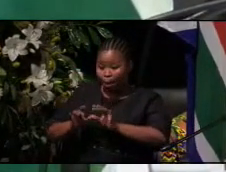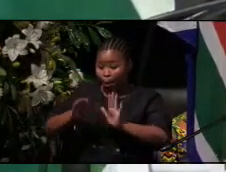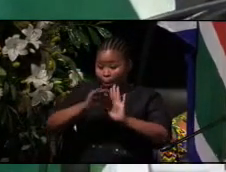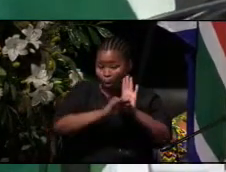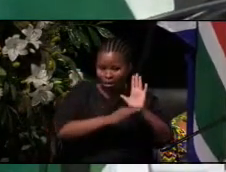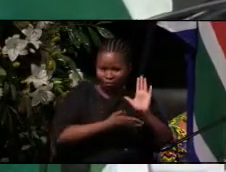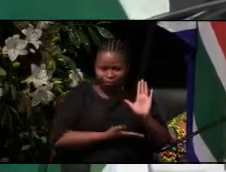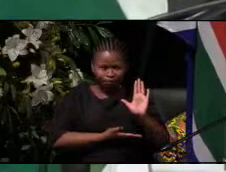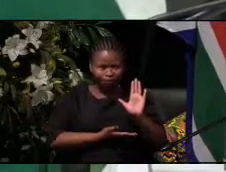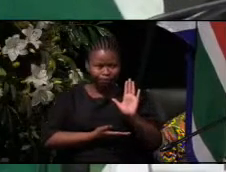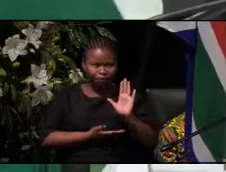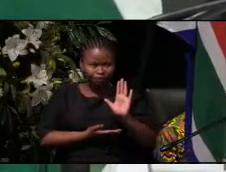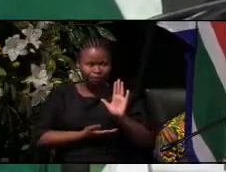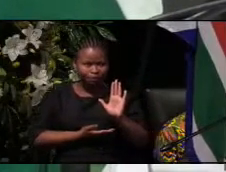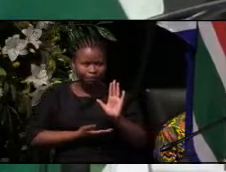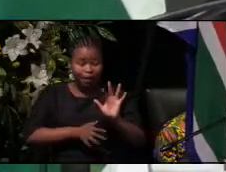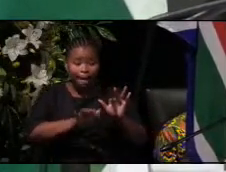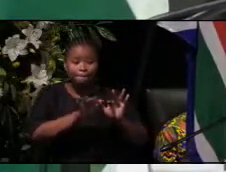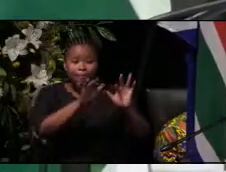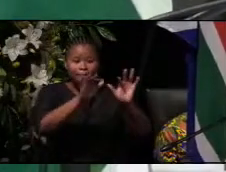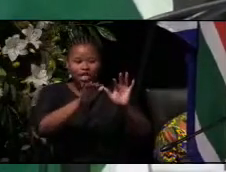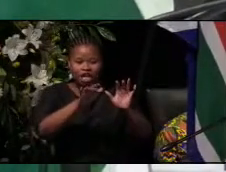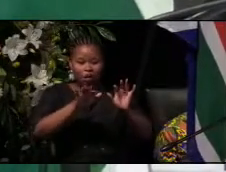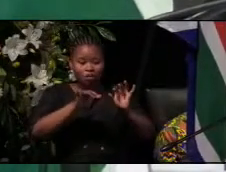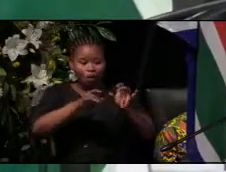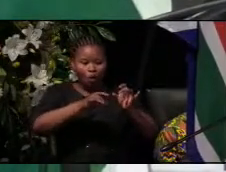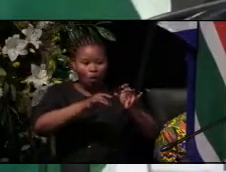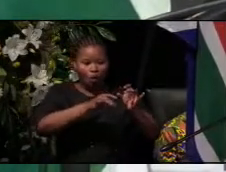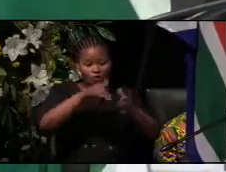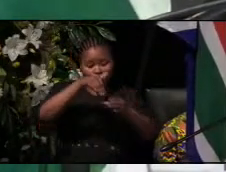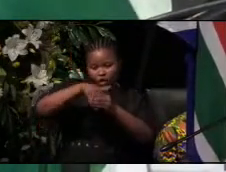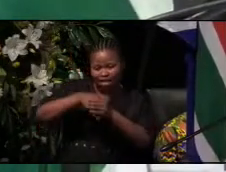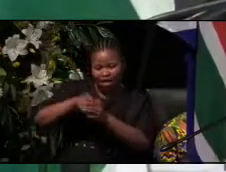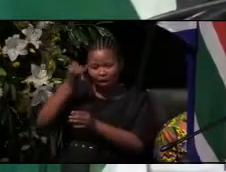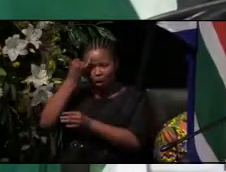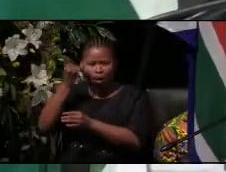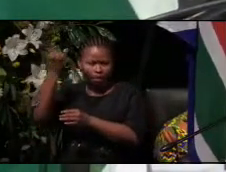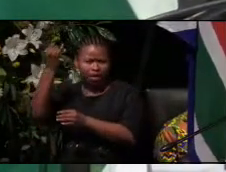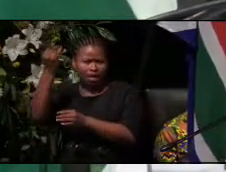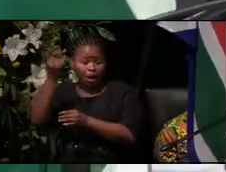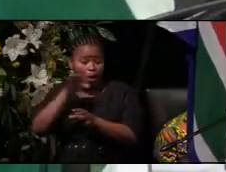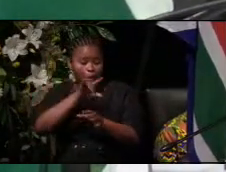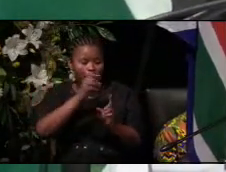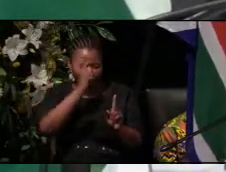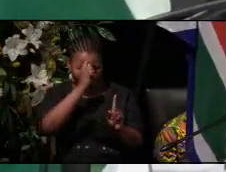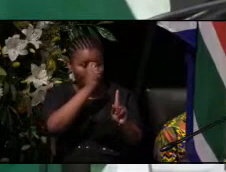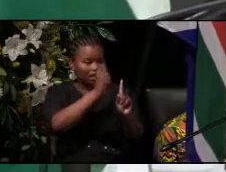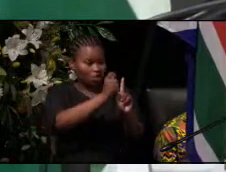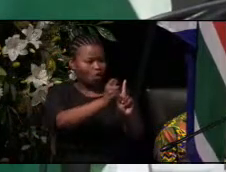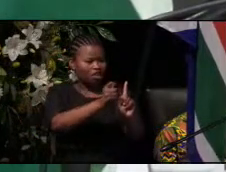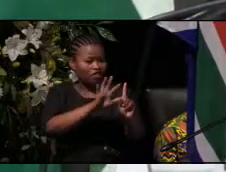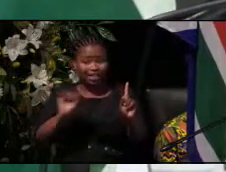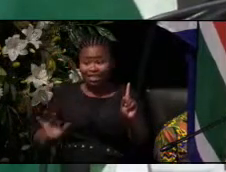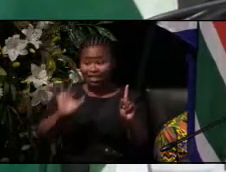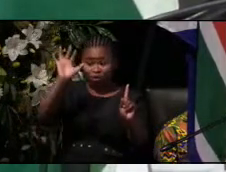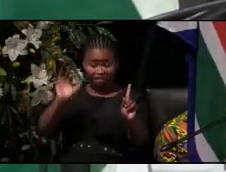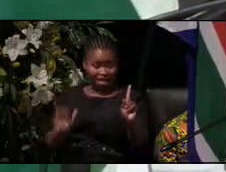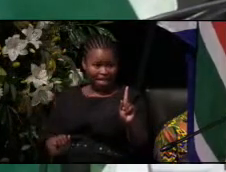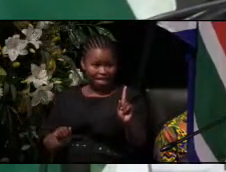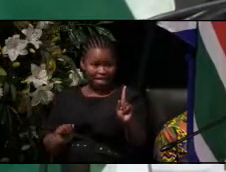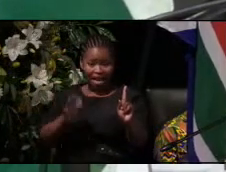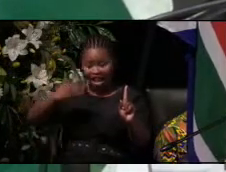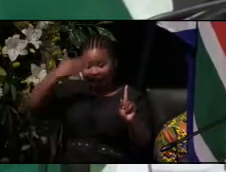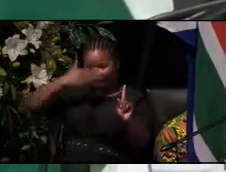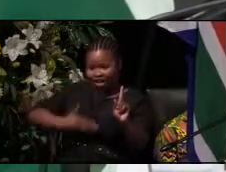program that's solicit public voting and opinion he is one of the most recognized figure among South African